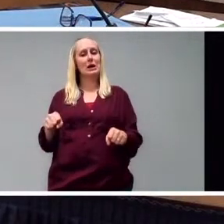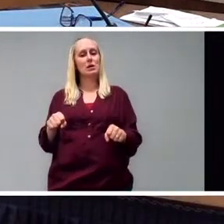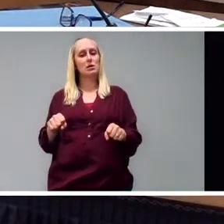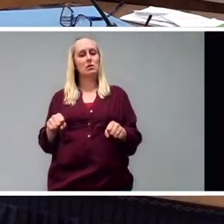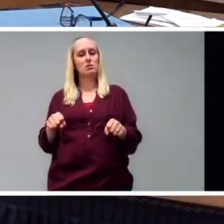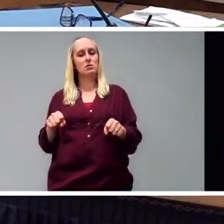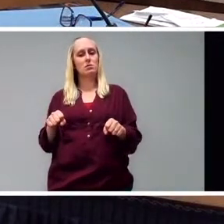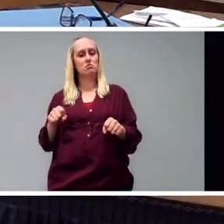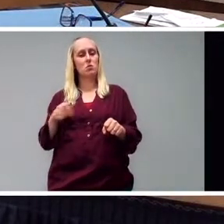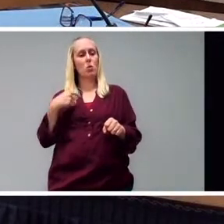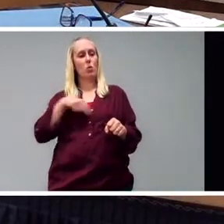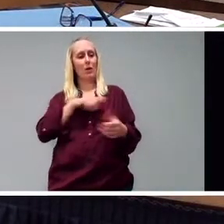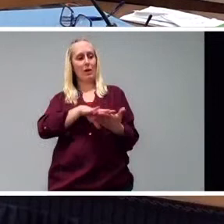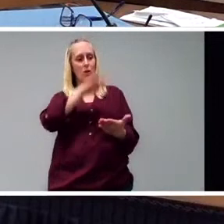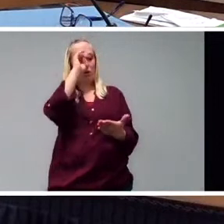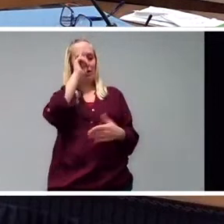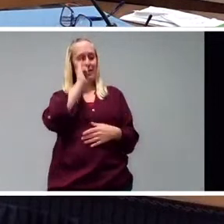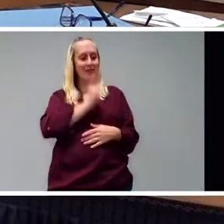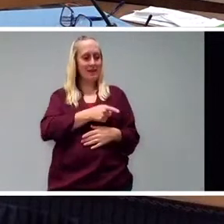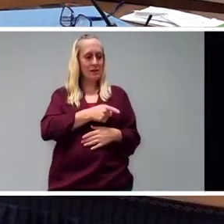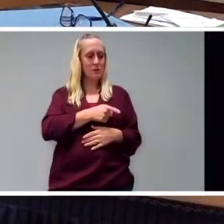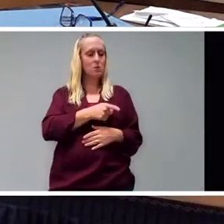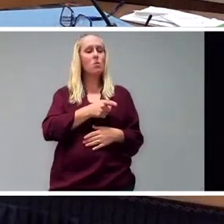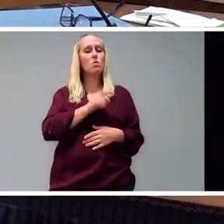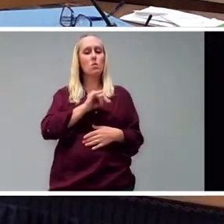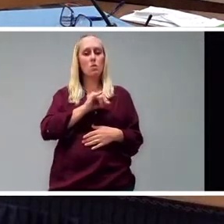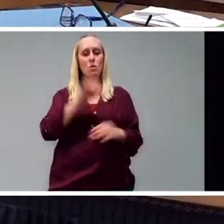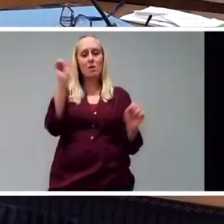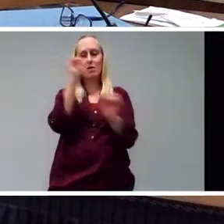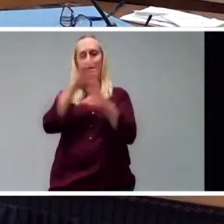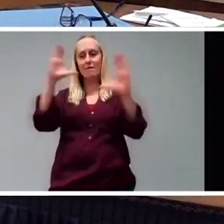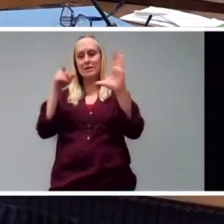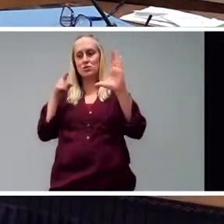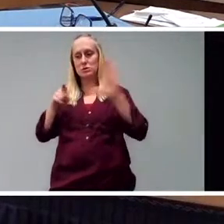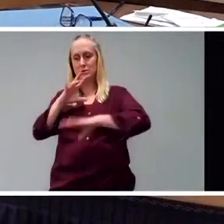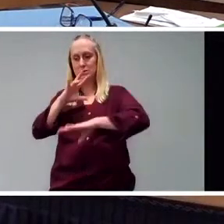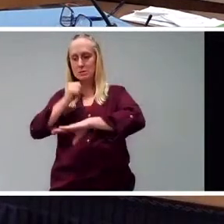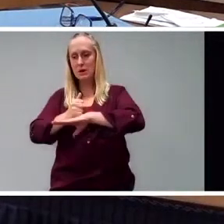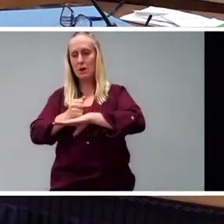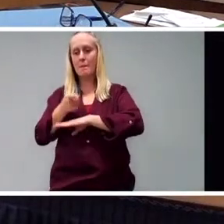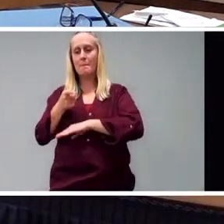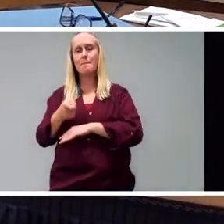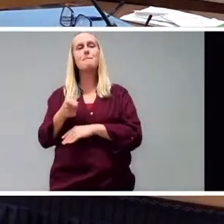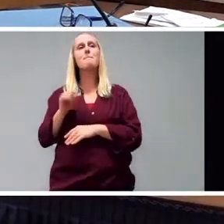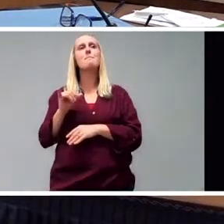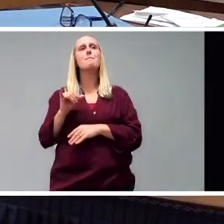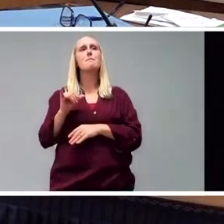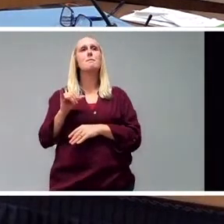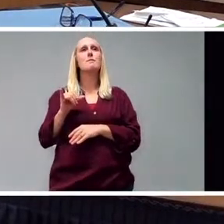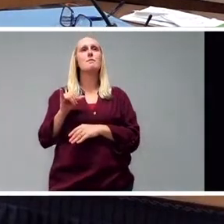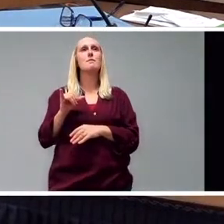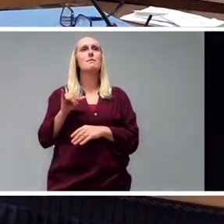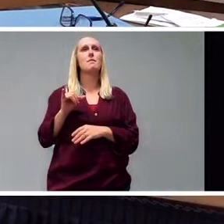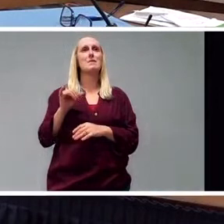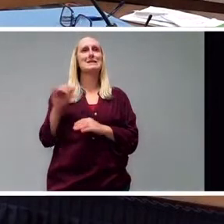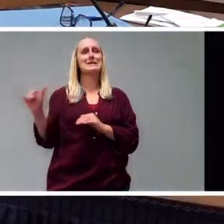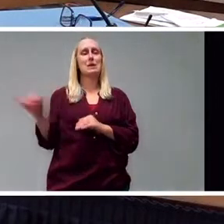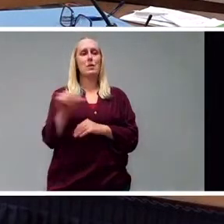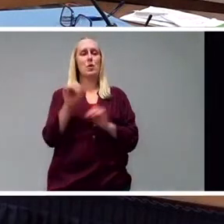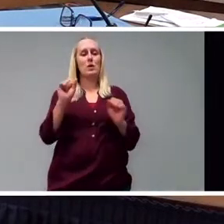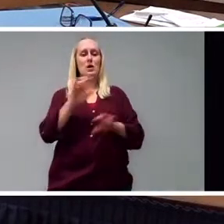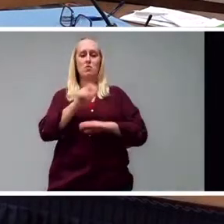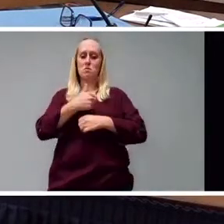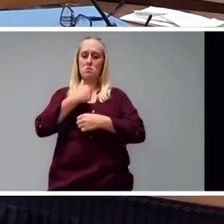have learned. This is the vision set by Mr. Tarkowski and his group. And similarly, we can do with healthcare and other